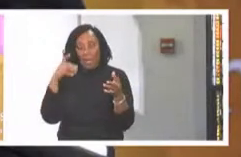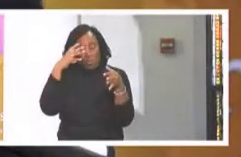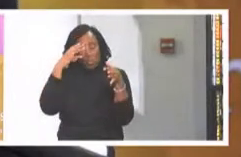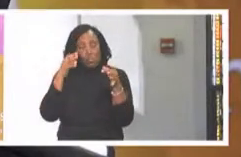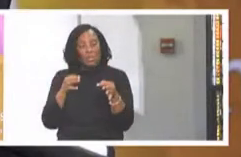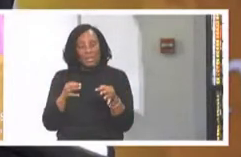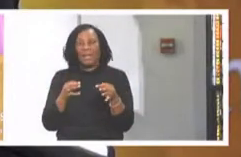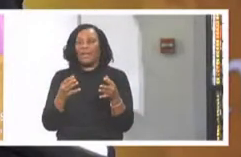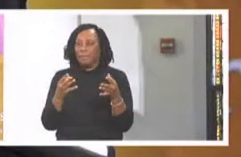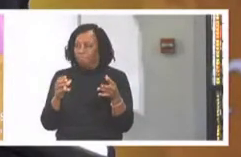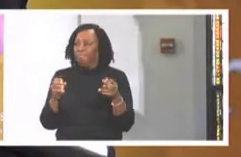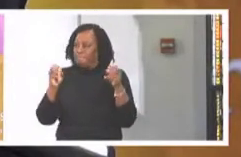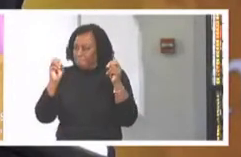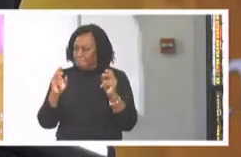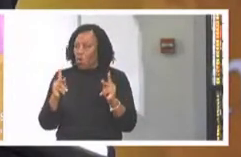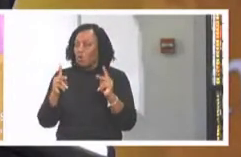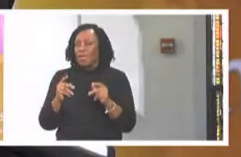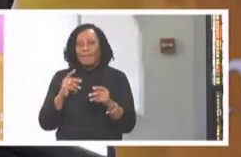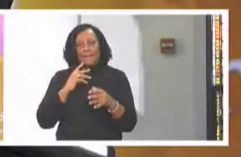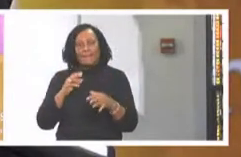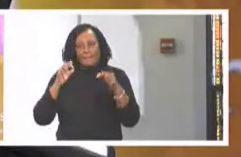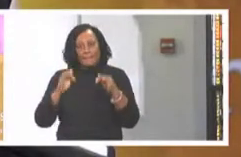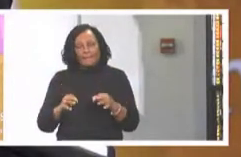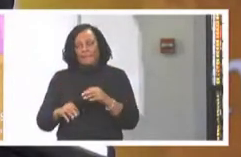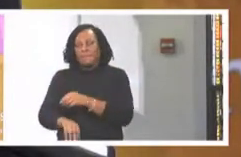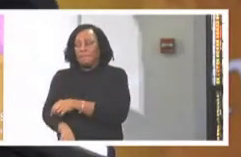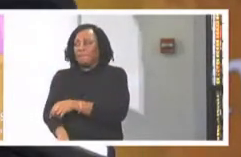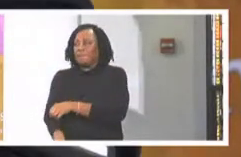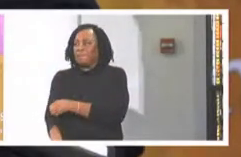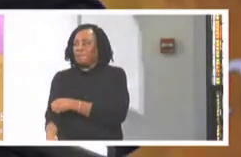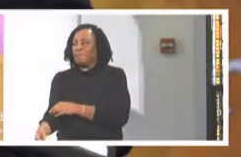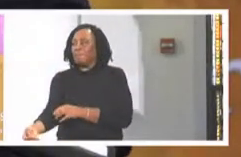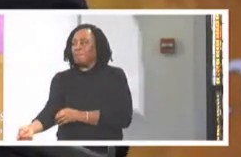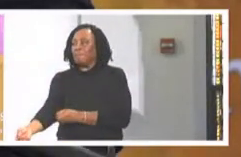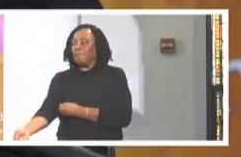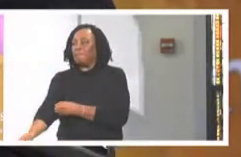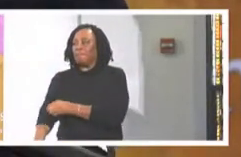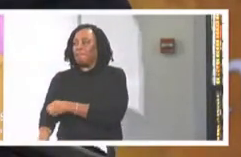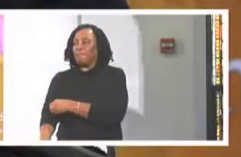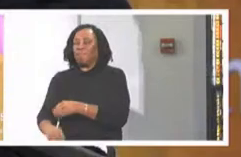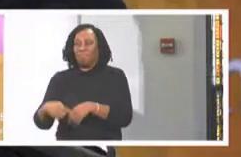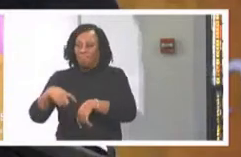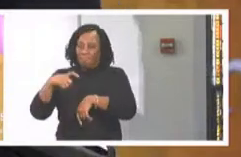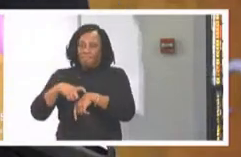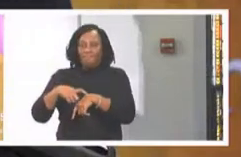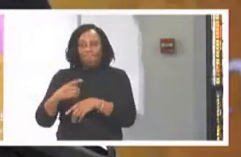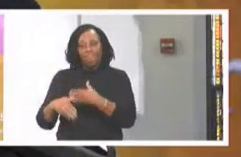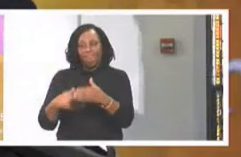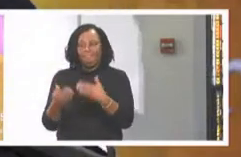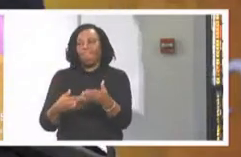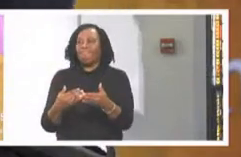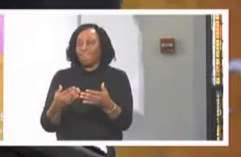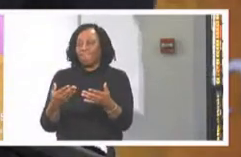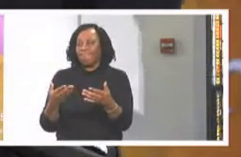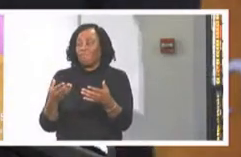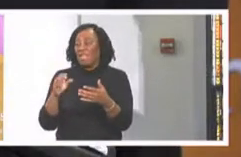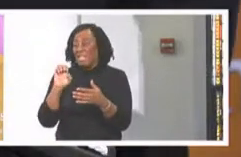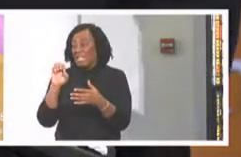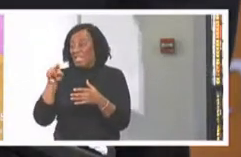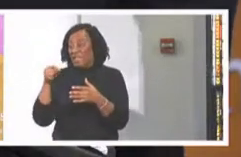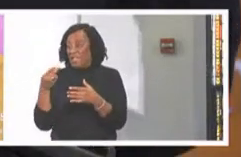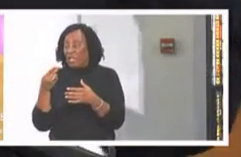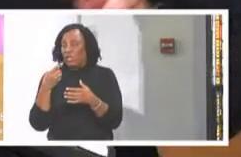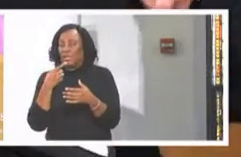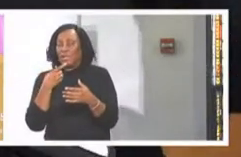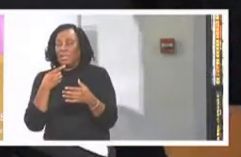this is it. This is it. It's time. It's time to move forward. God has given us the means. In Ephesians, God says that